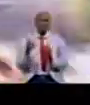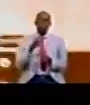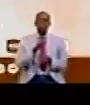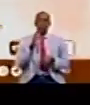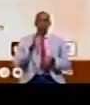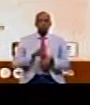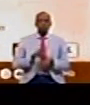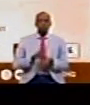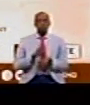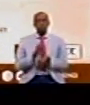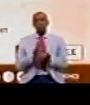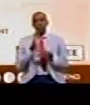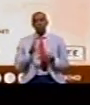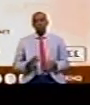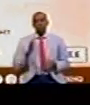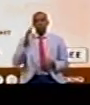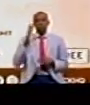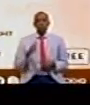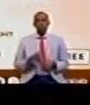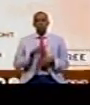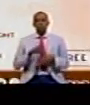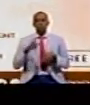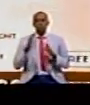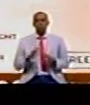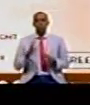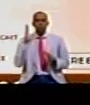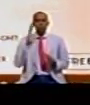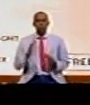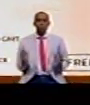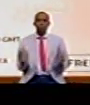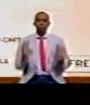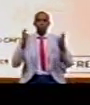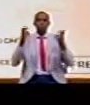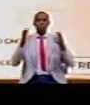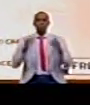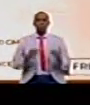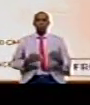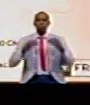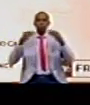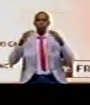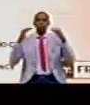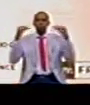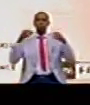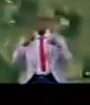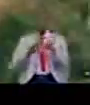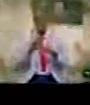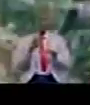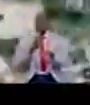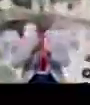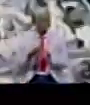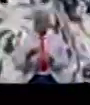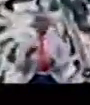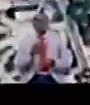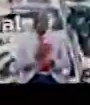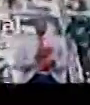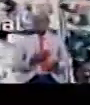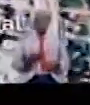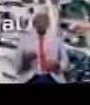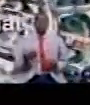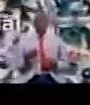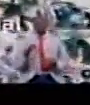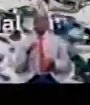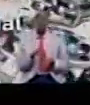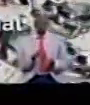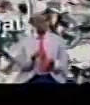in secondary school will be signs and wonder. Those of them in primary school, they will be signs and wonder. Are you praying? Oh Lord, God,